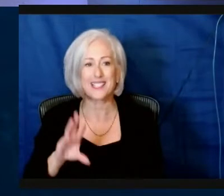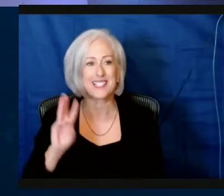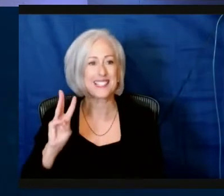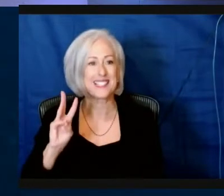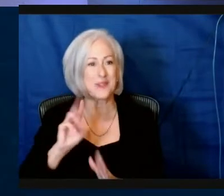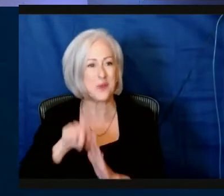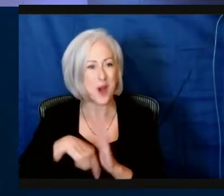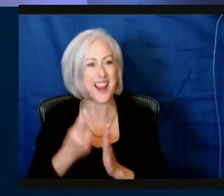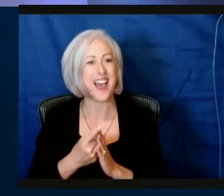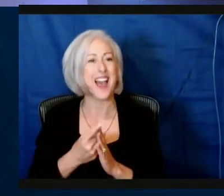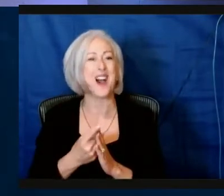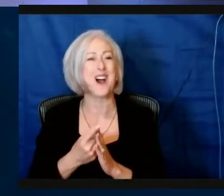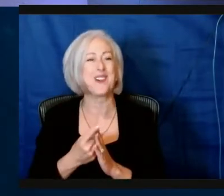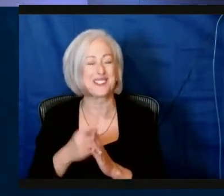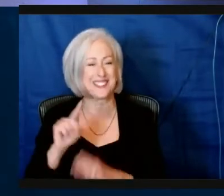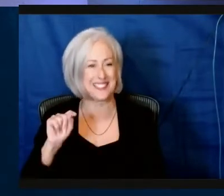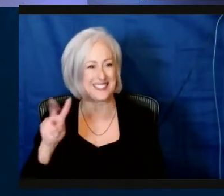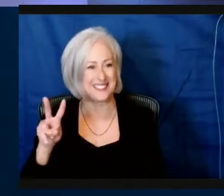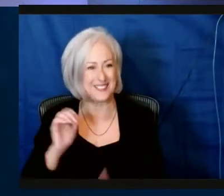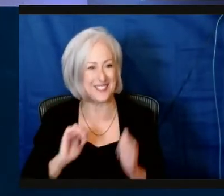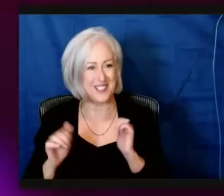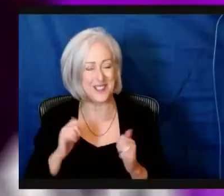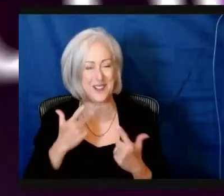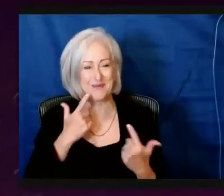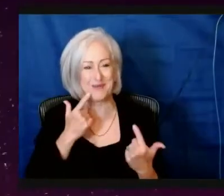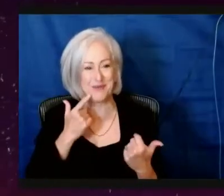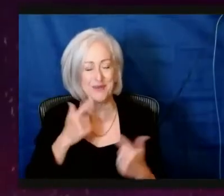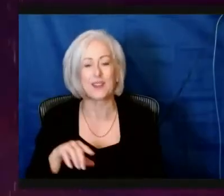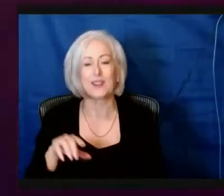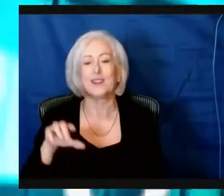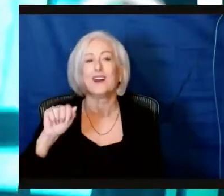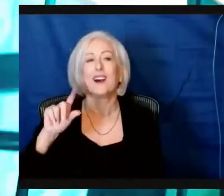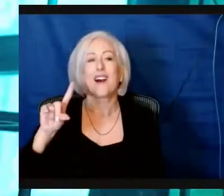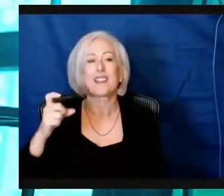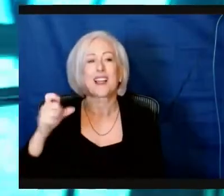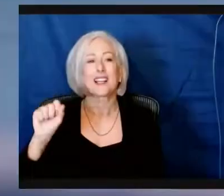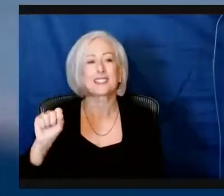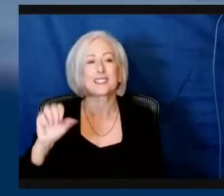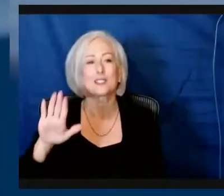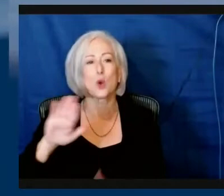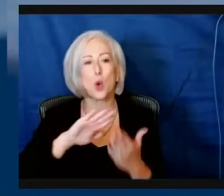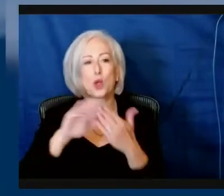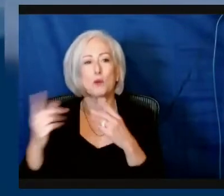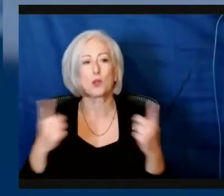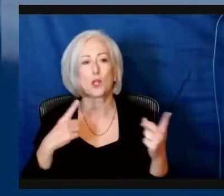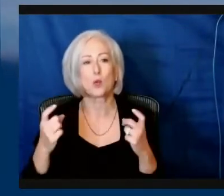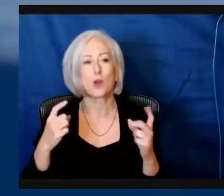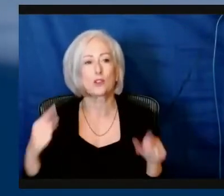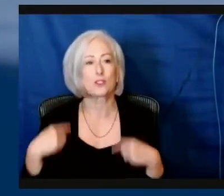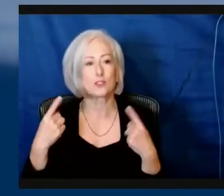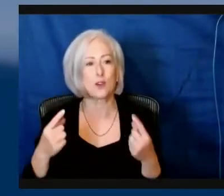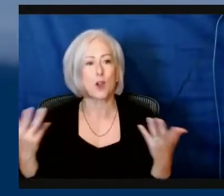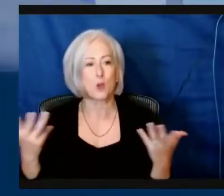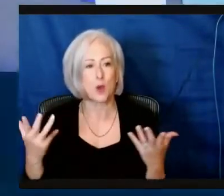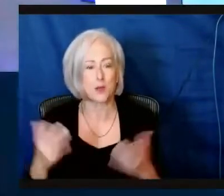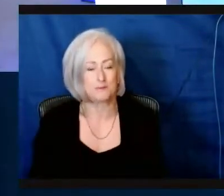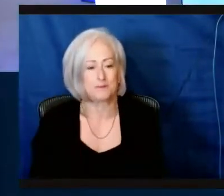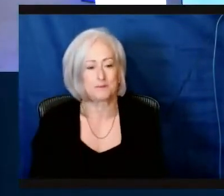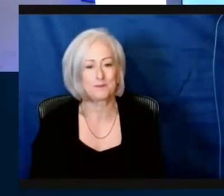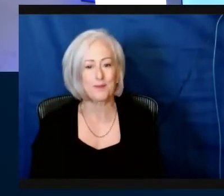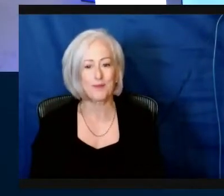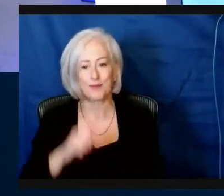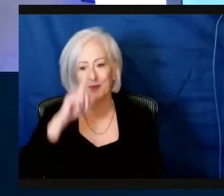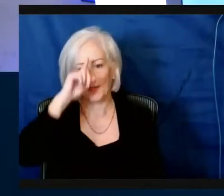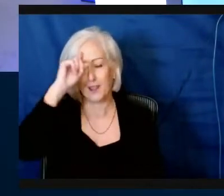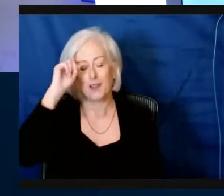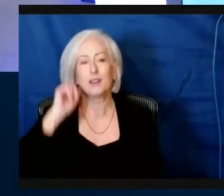here. Okay. Alexis, you've been monitoring questions from our community. What are folks asking about so far today? Dr. Stites, I am getting so many